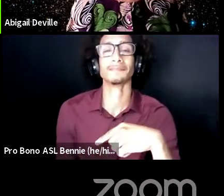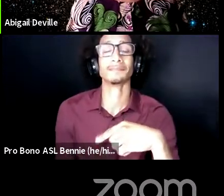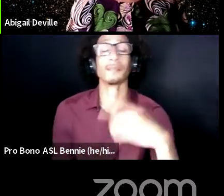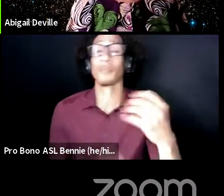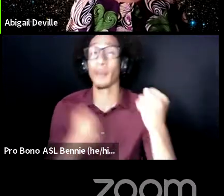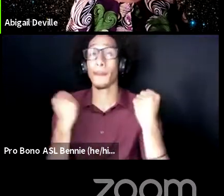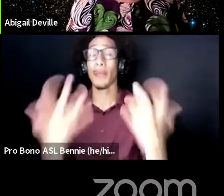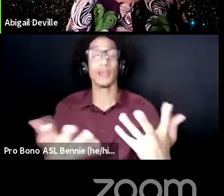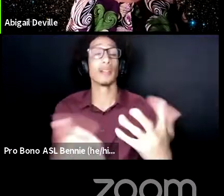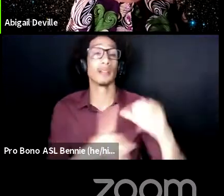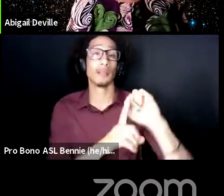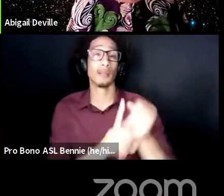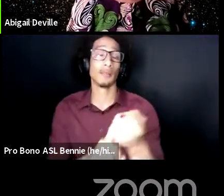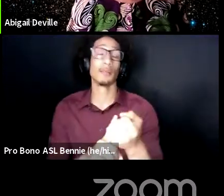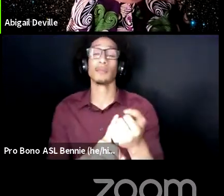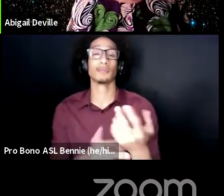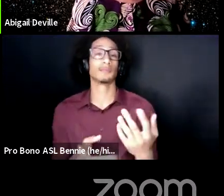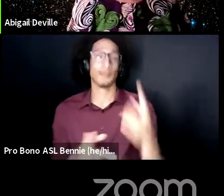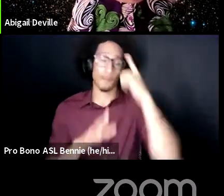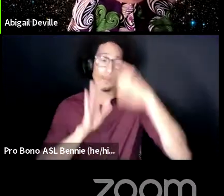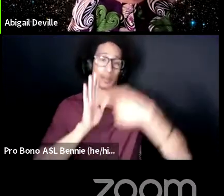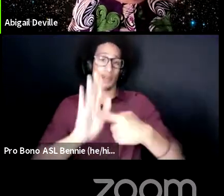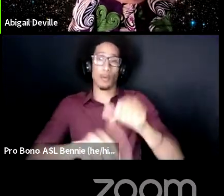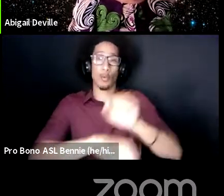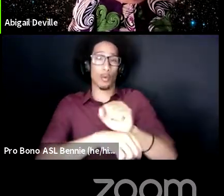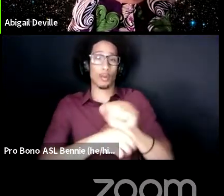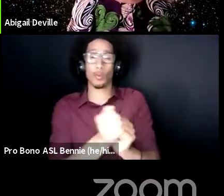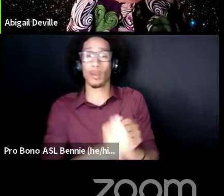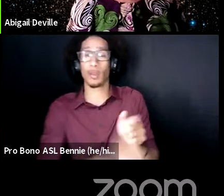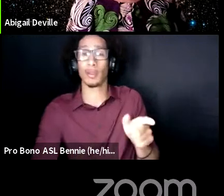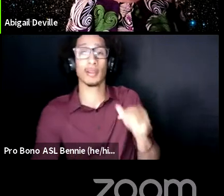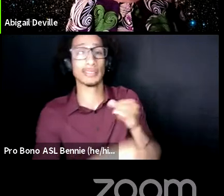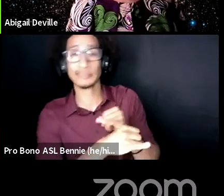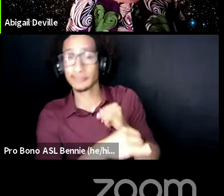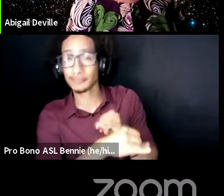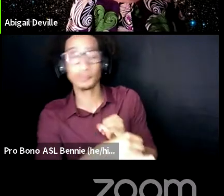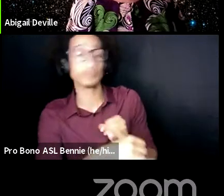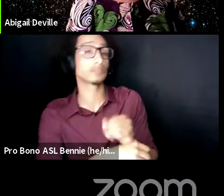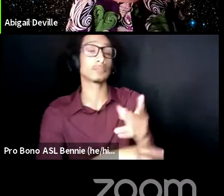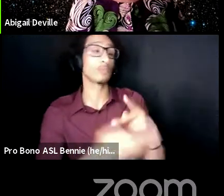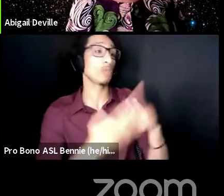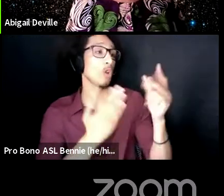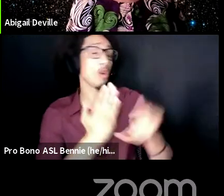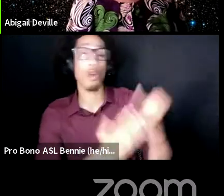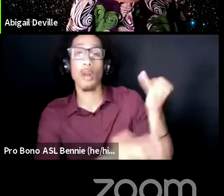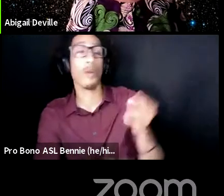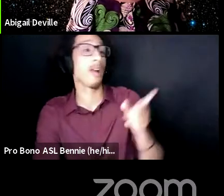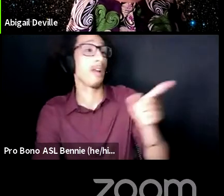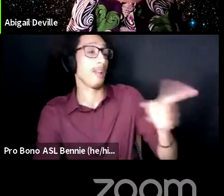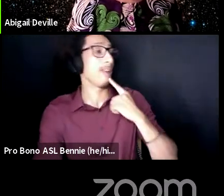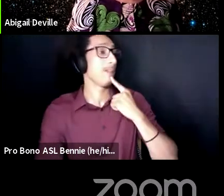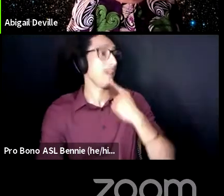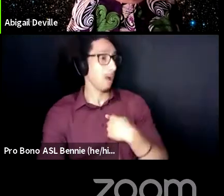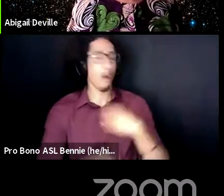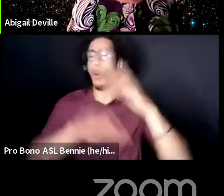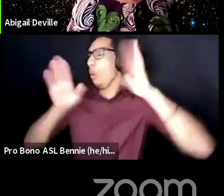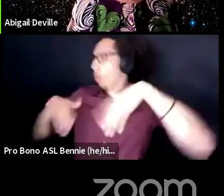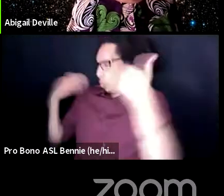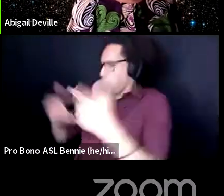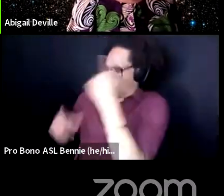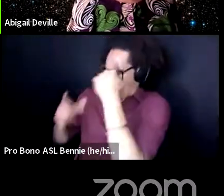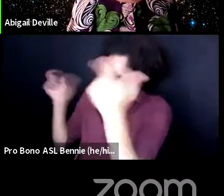know, whether it's working with institutions where they want you for a project and they'll say, you know, just think big, just whatever you need. And then when you